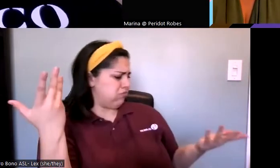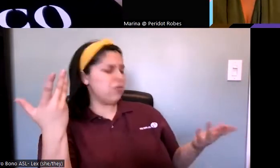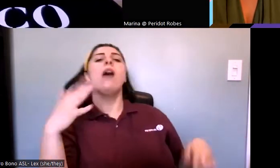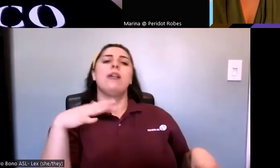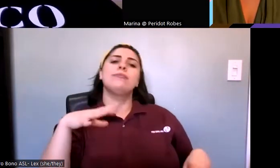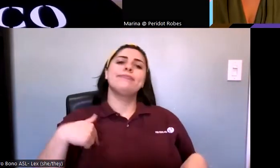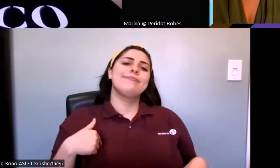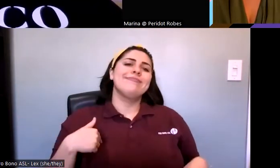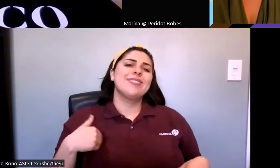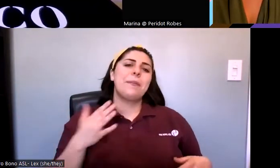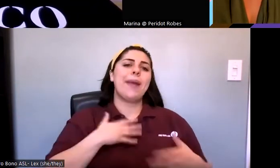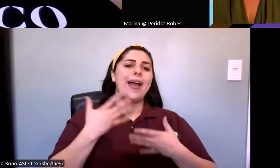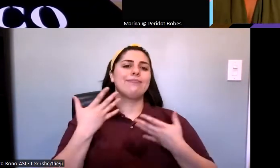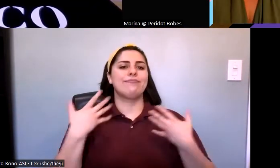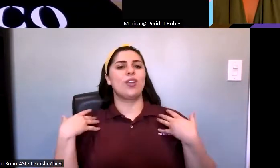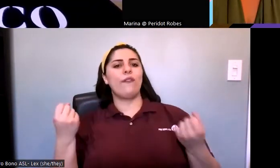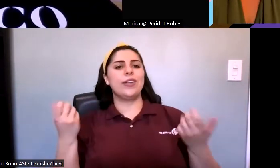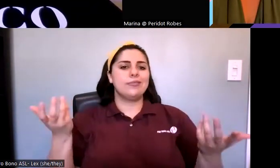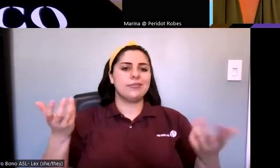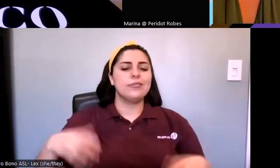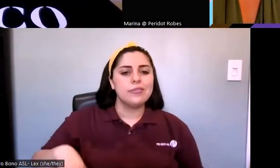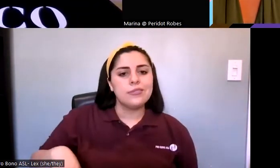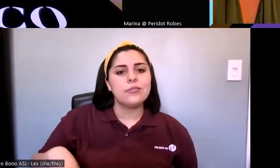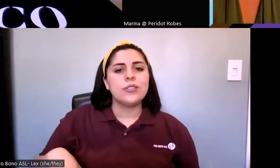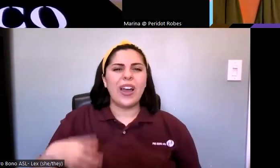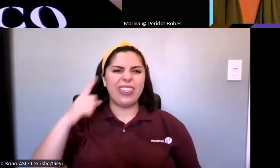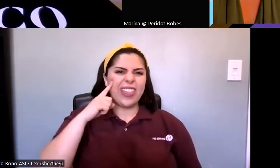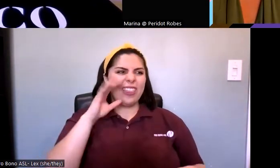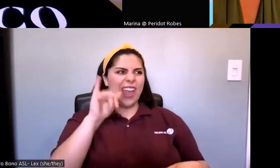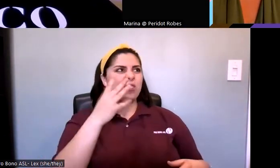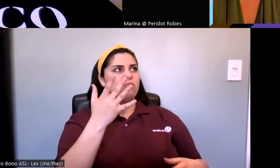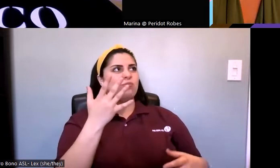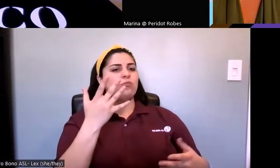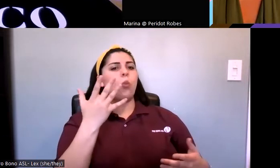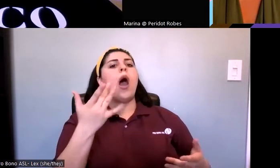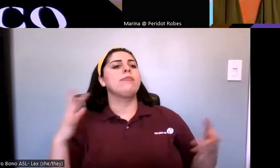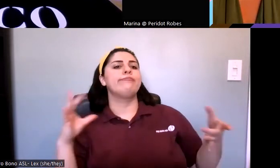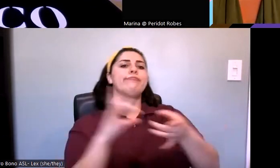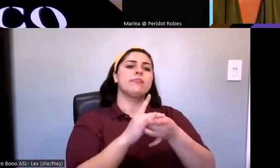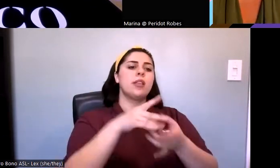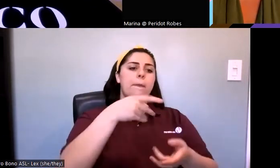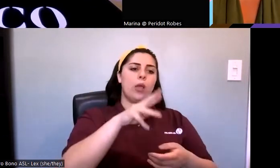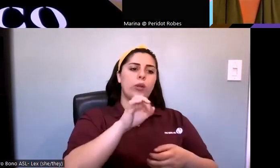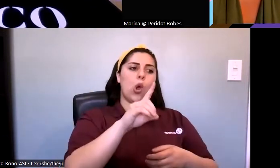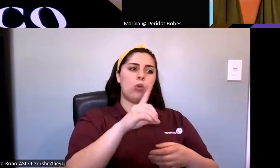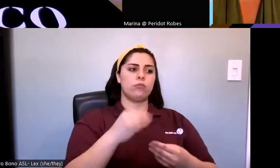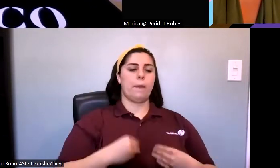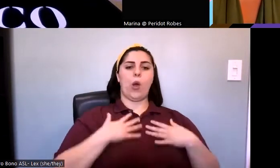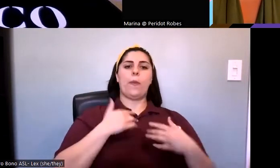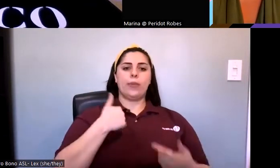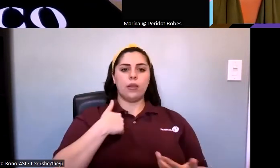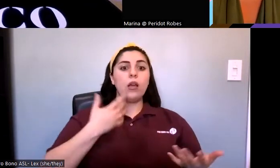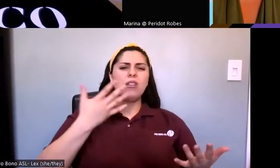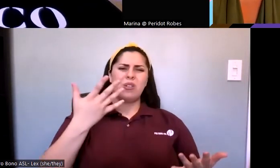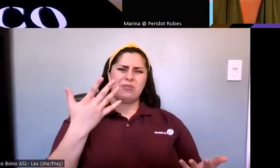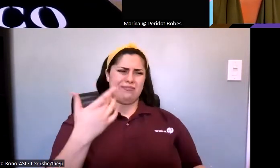But I think that's where Peridot came in was, I was like, in my own home turf, why am I battling with my own